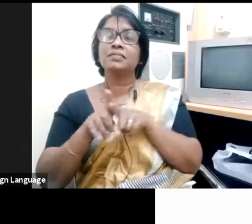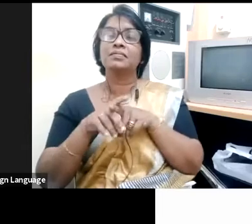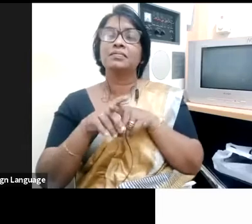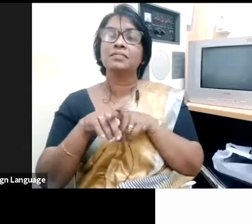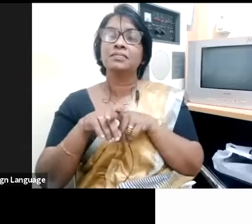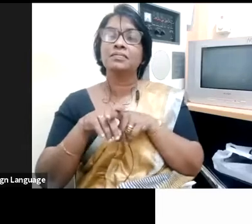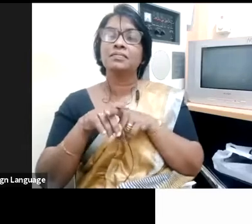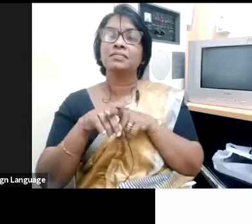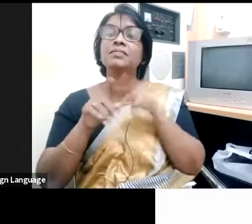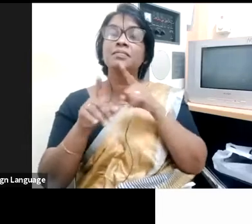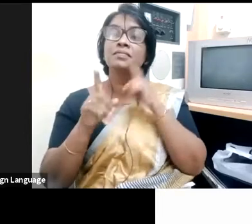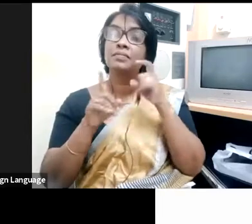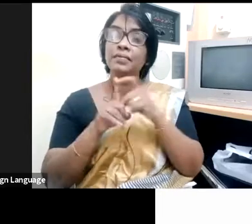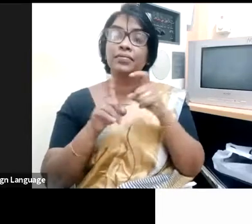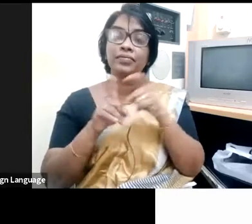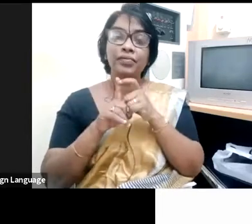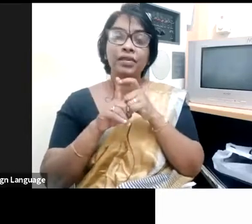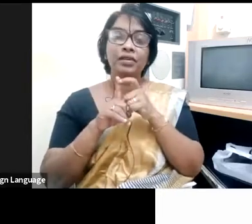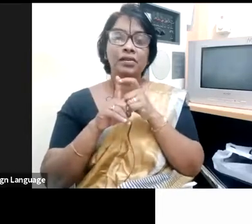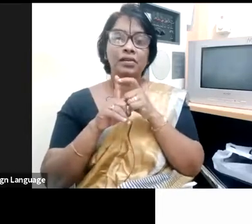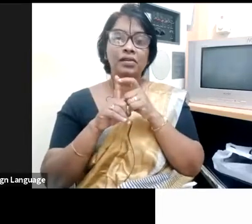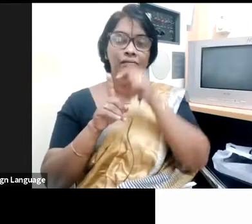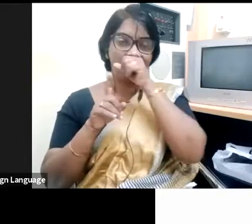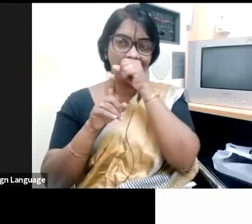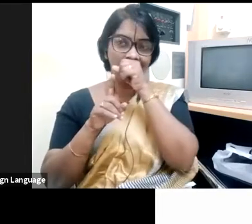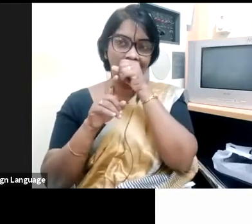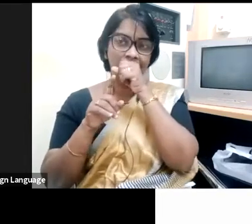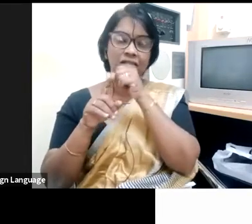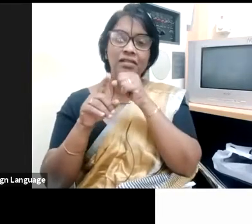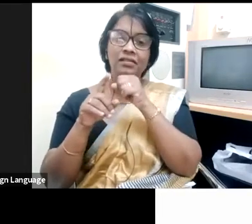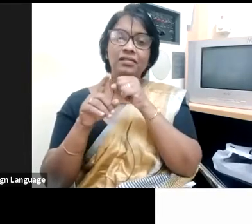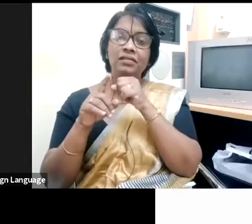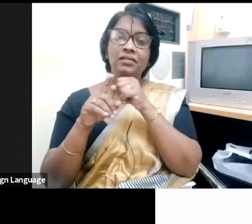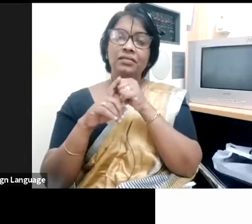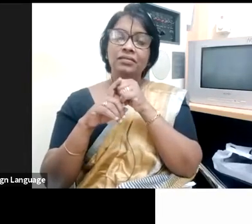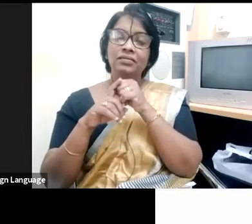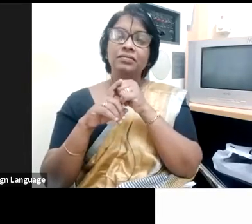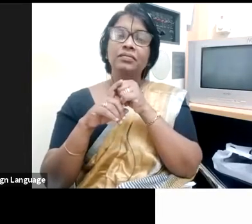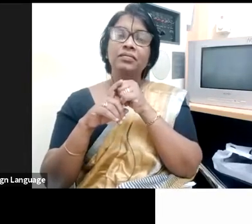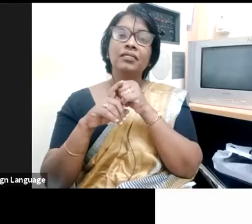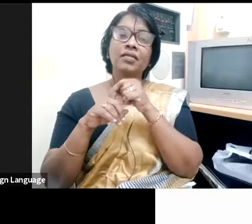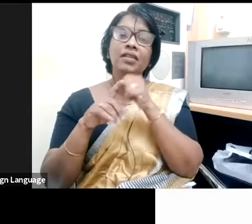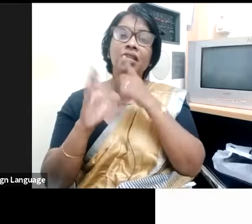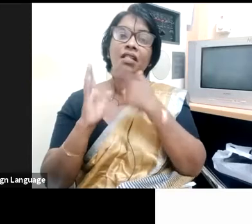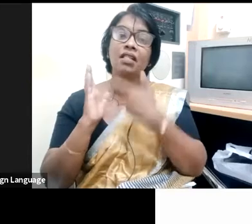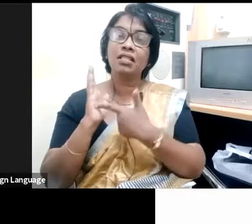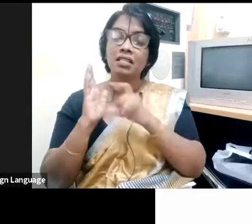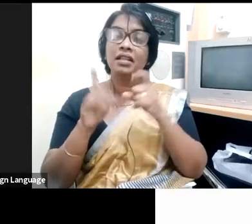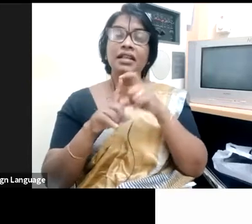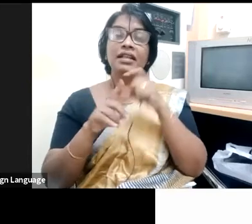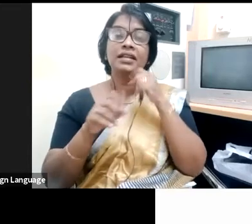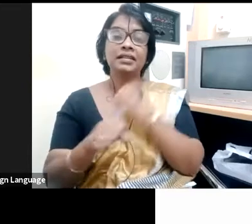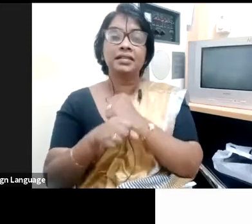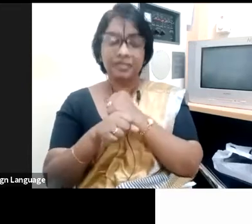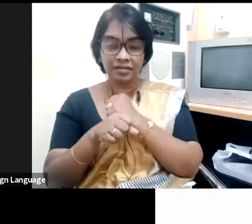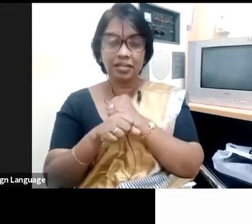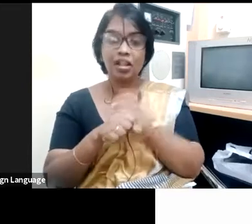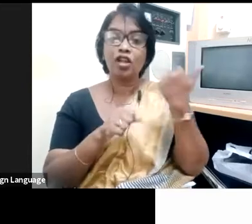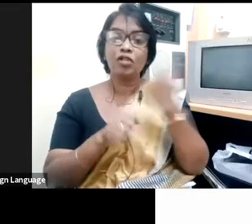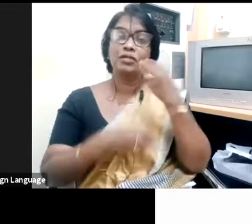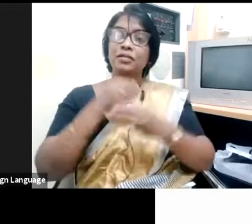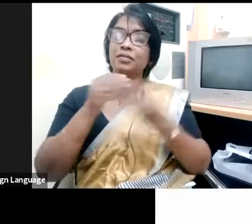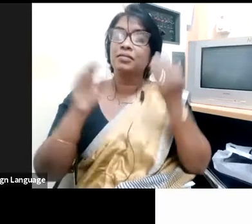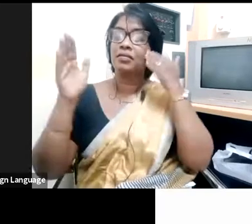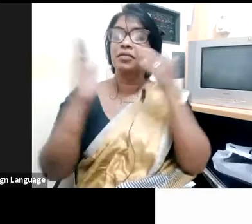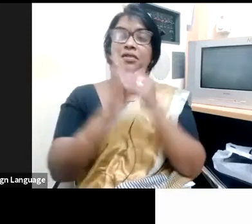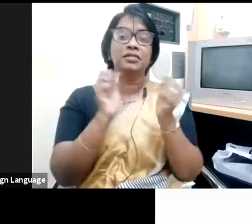SLASCOM, Sandra, what is the role of technology and digital innovation? Importance of innovation for business continuity and sustainability. Over to you,